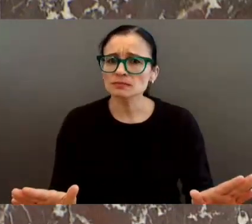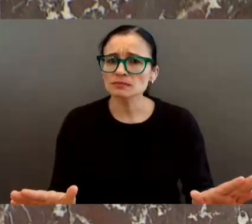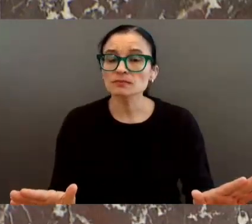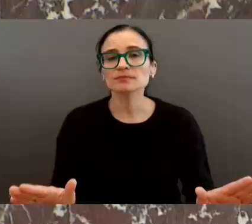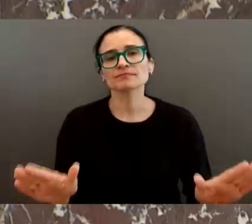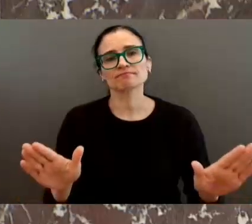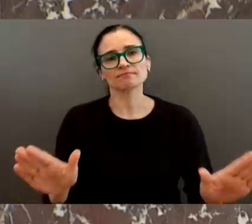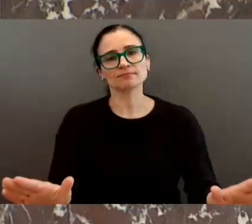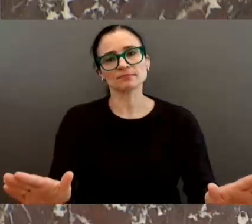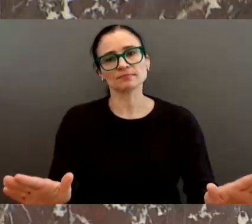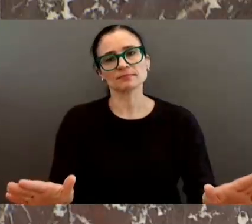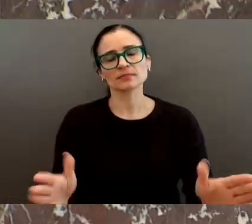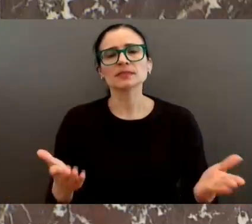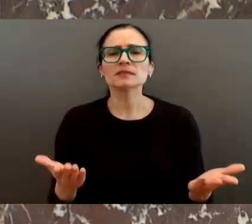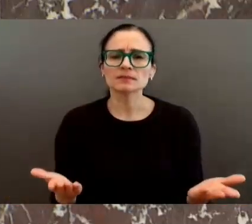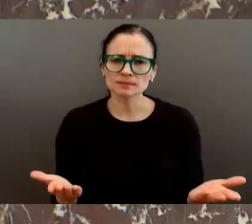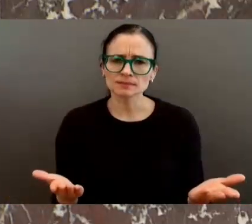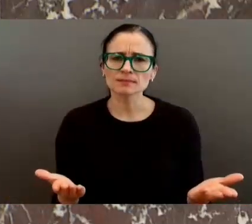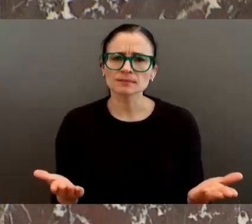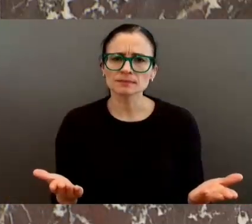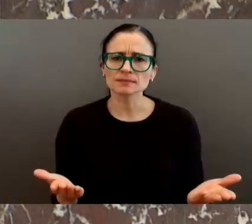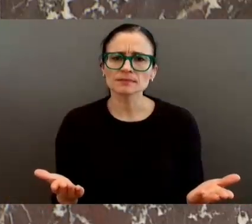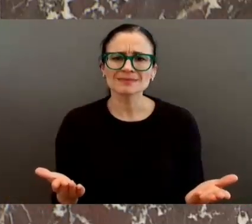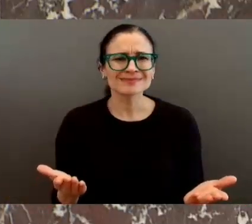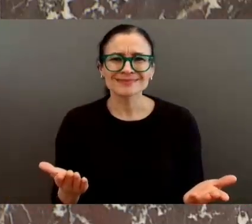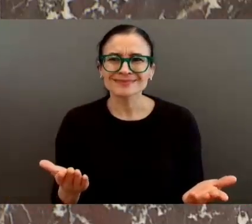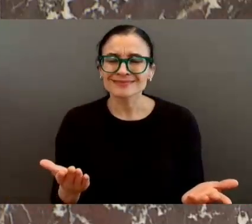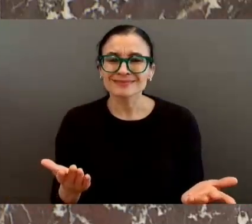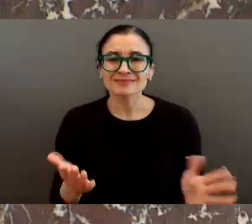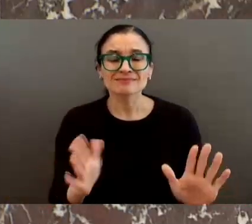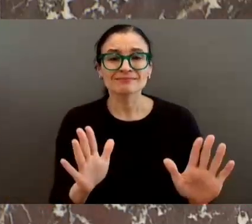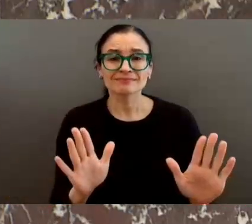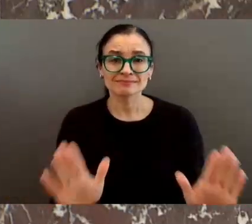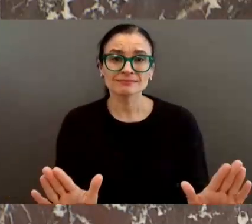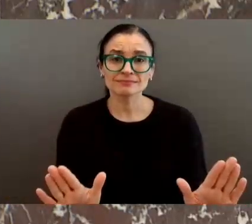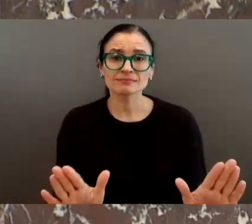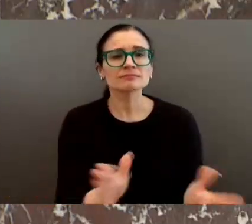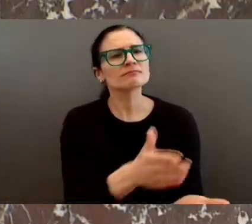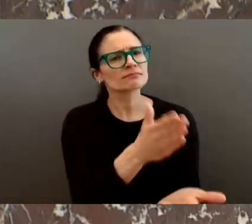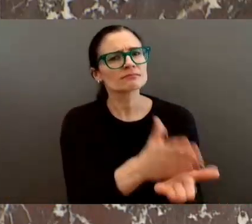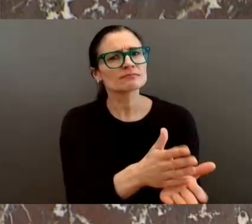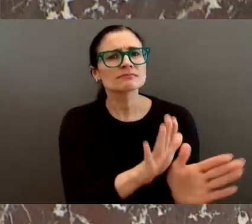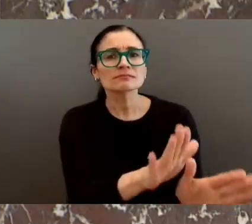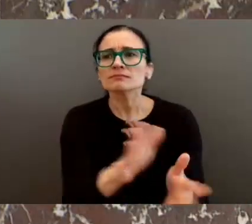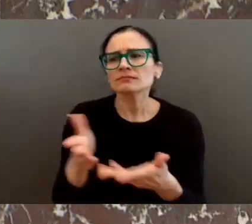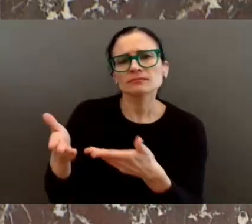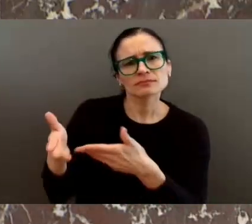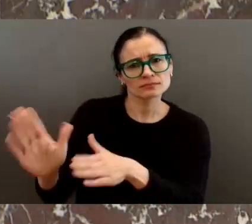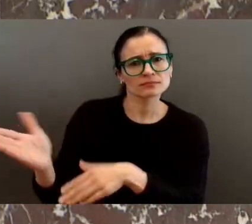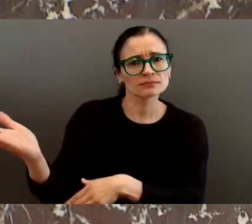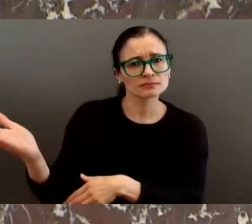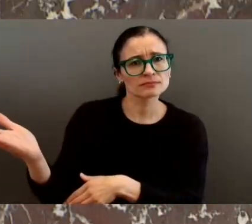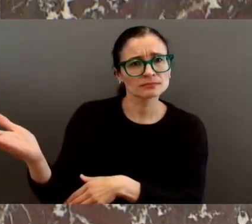we're close here. Let's hear, members. Minister, hold on.